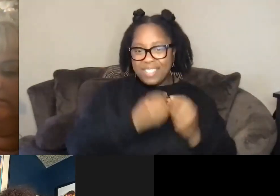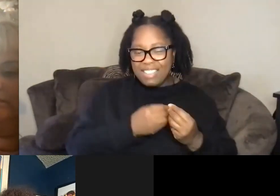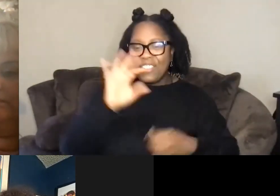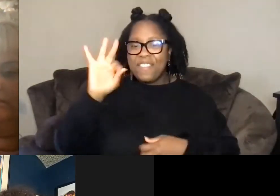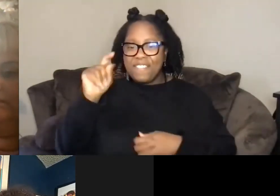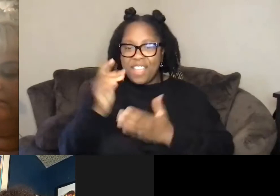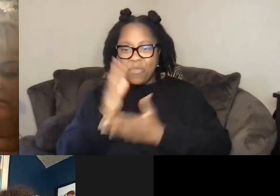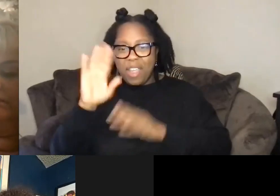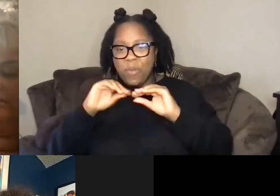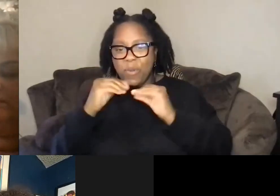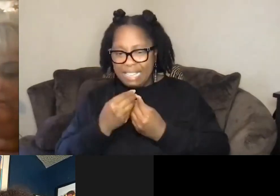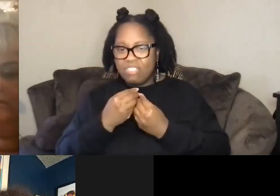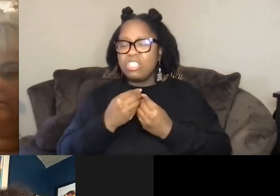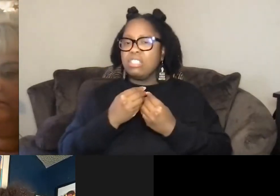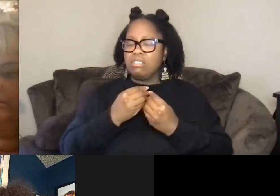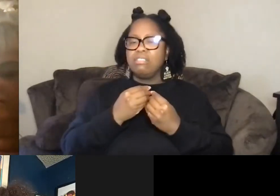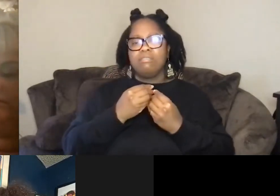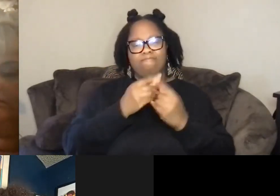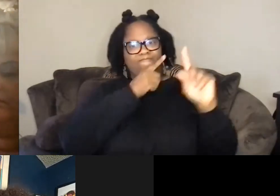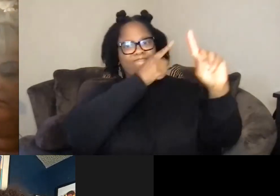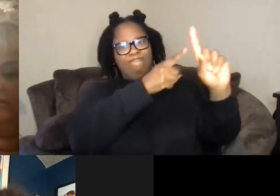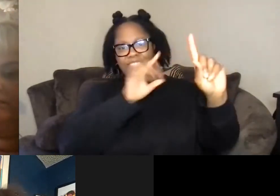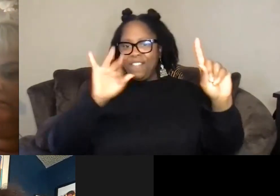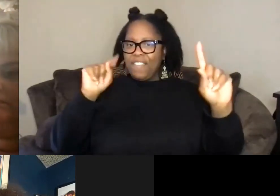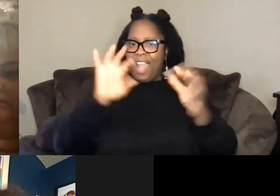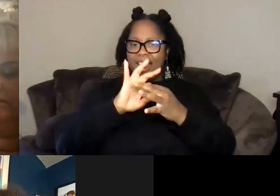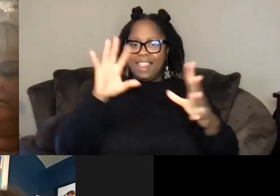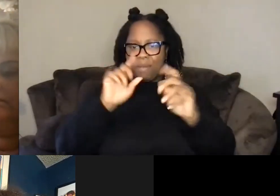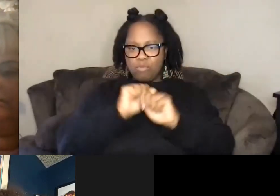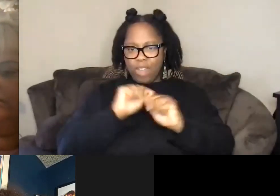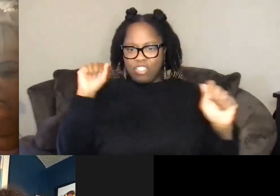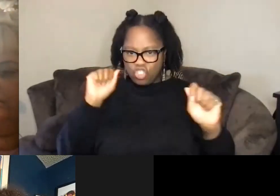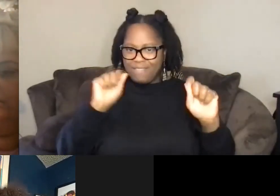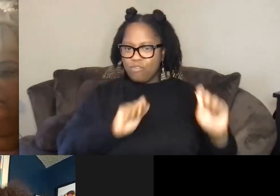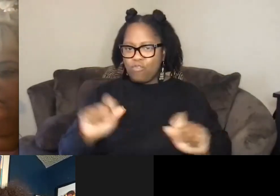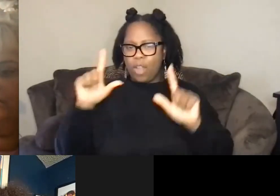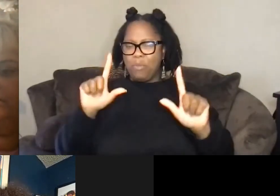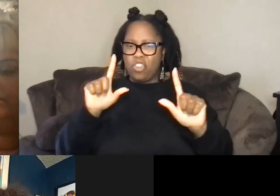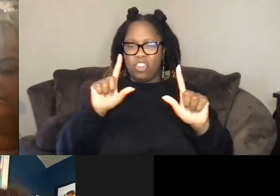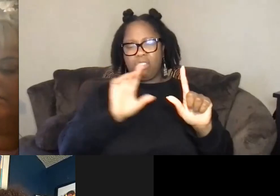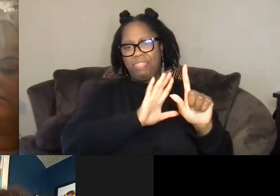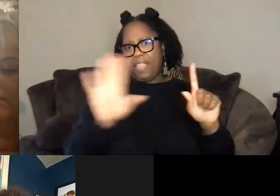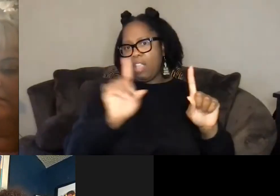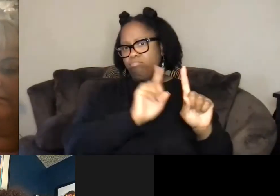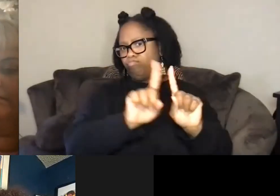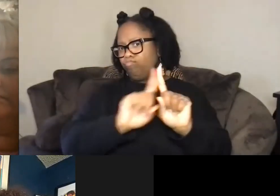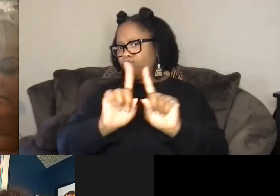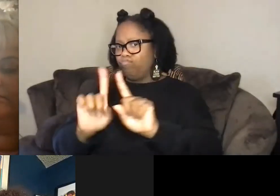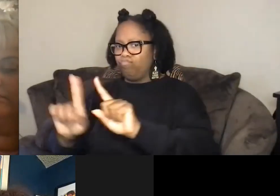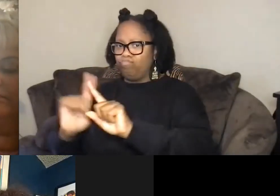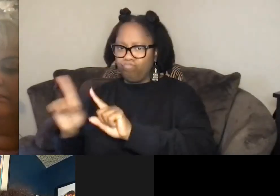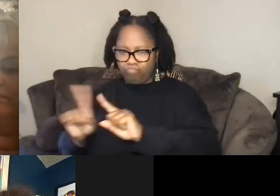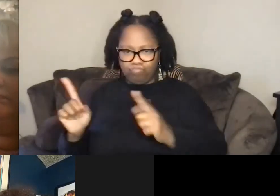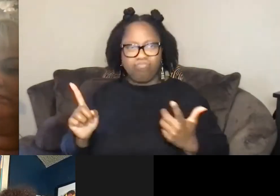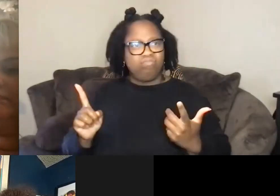organizations who operate from a fat liberation framework in the many, many kinds of things is that they do, we're